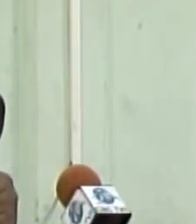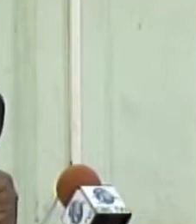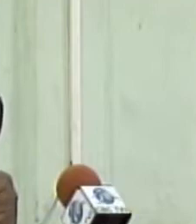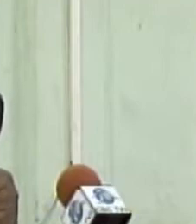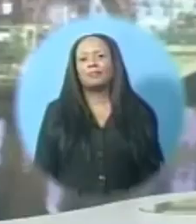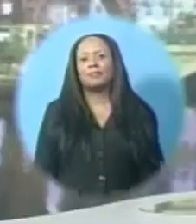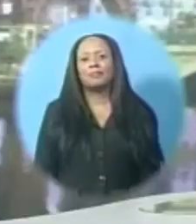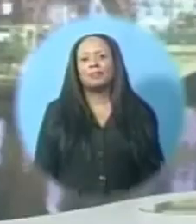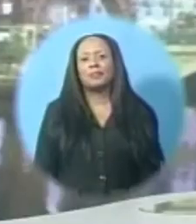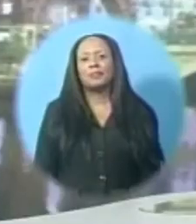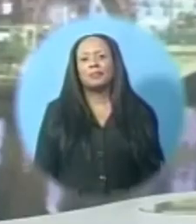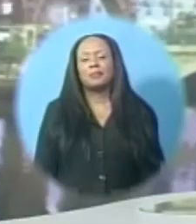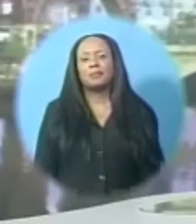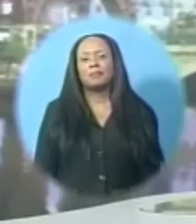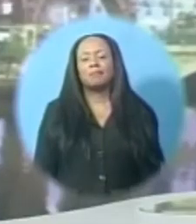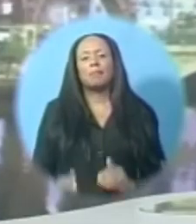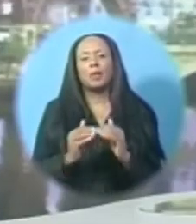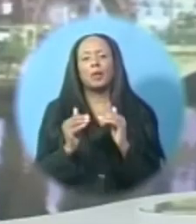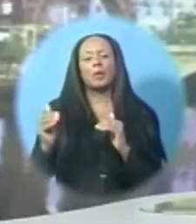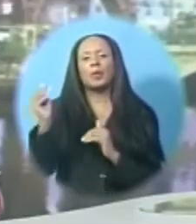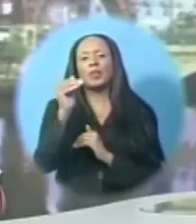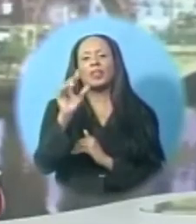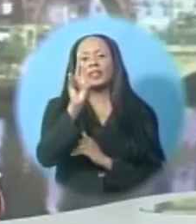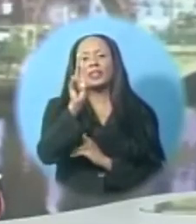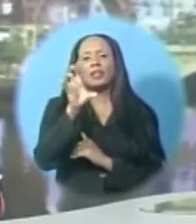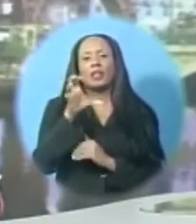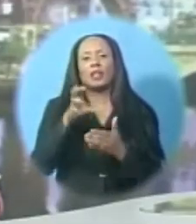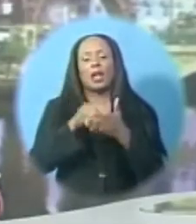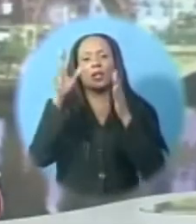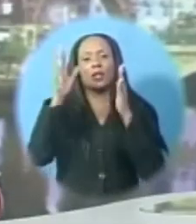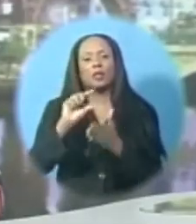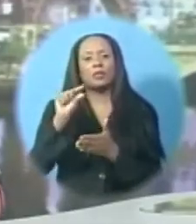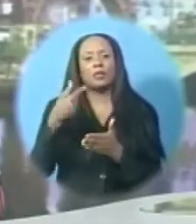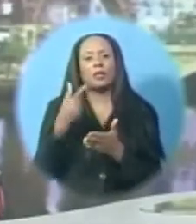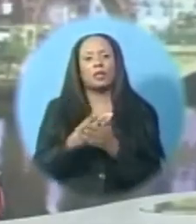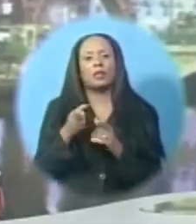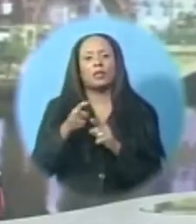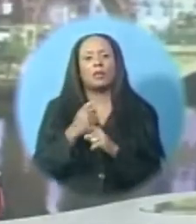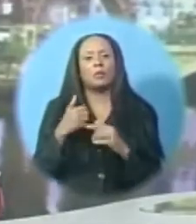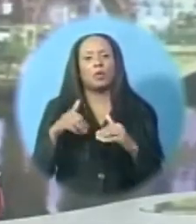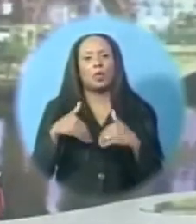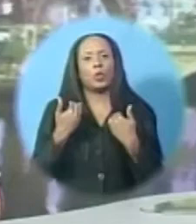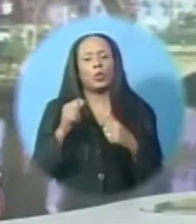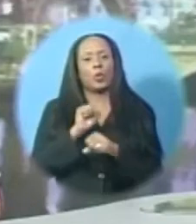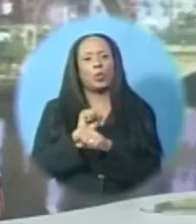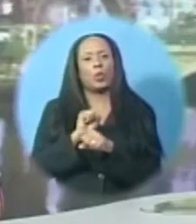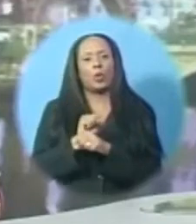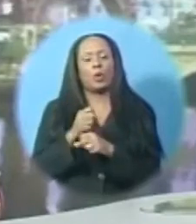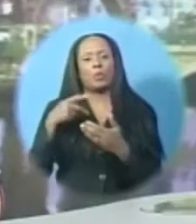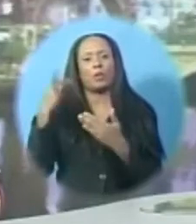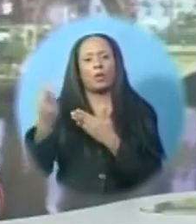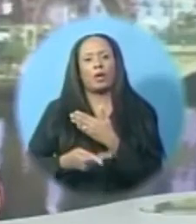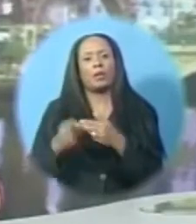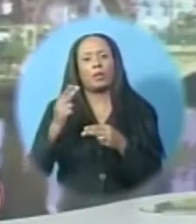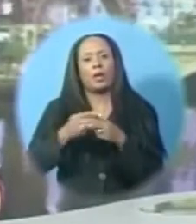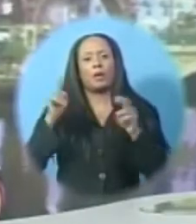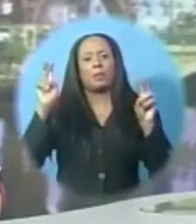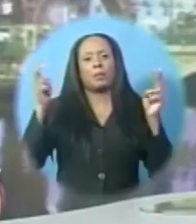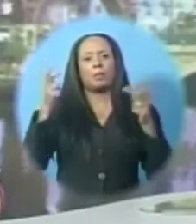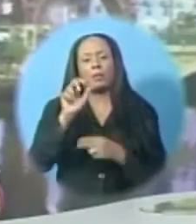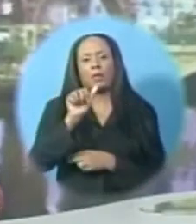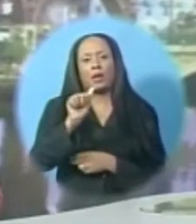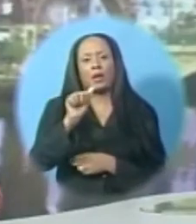spiritual. Over 700 students have graduated from the Youth Workforce Aganar program. Since